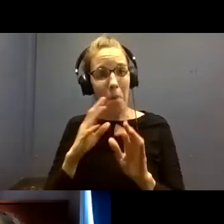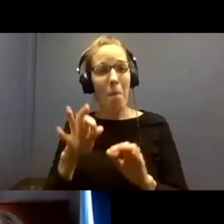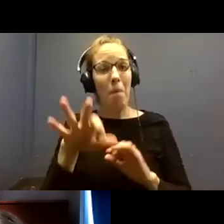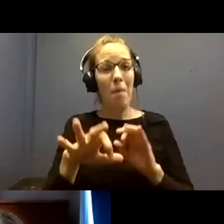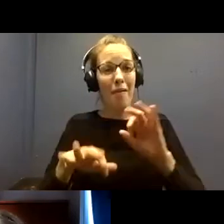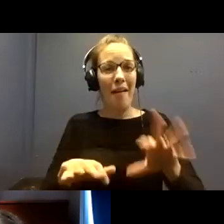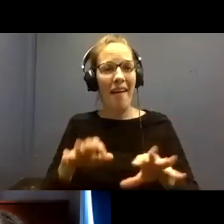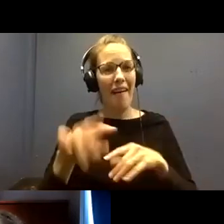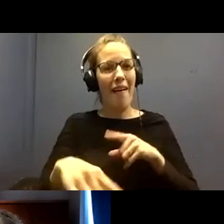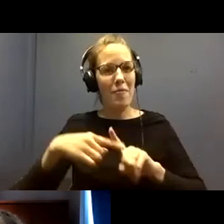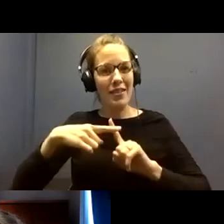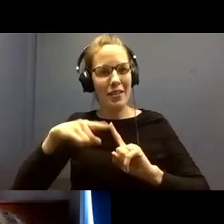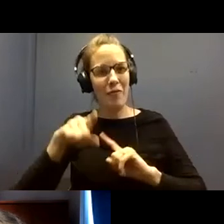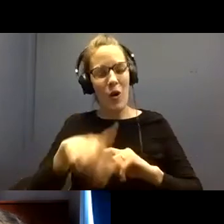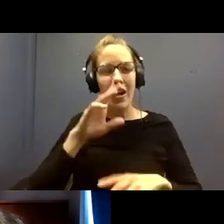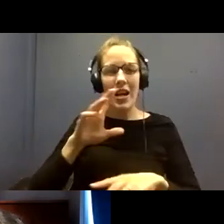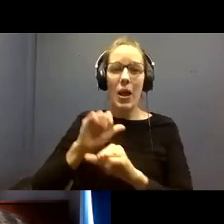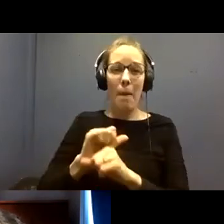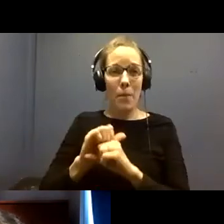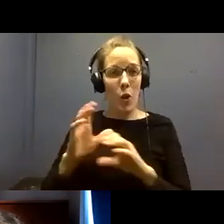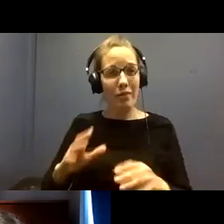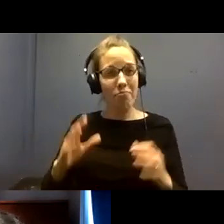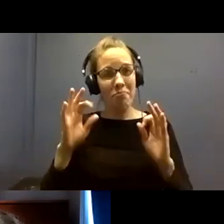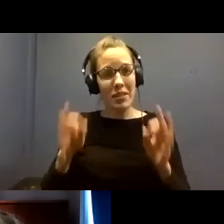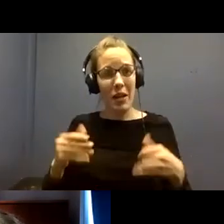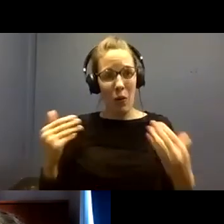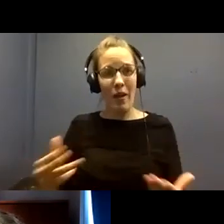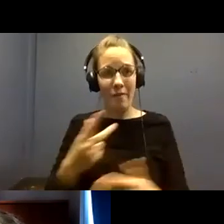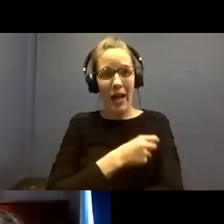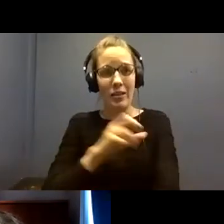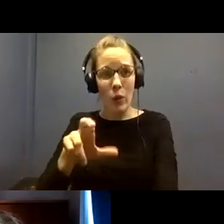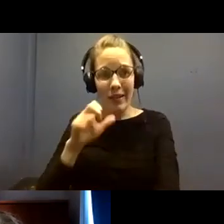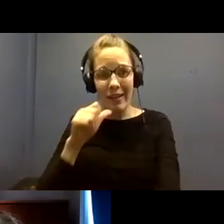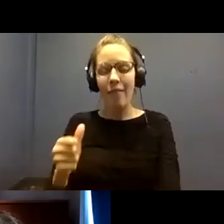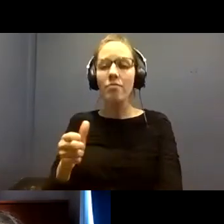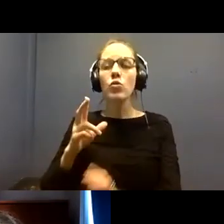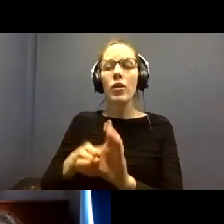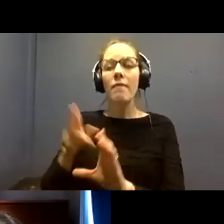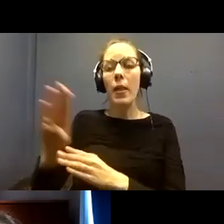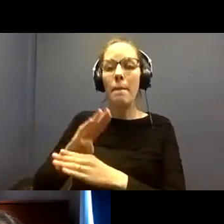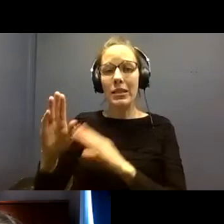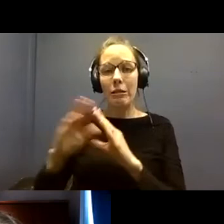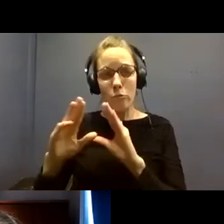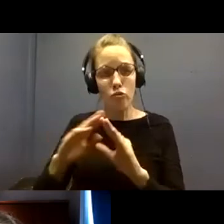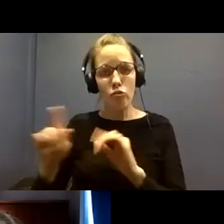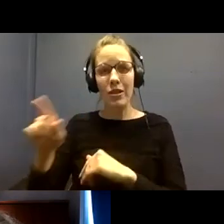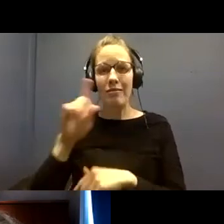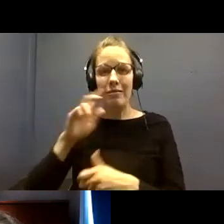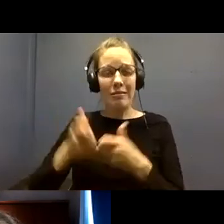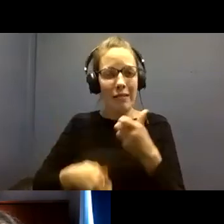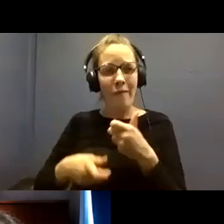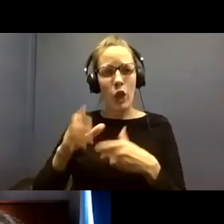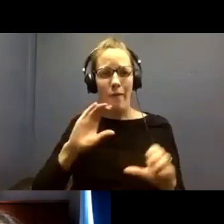choosing to vaccinate or not. We are joined today by representatives of our business community that have had tough